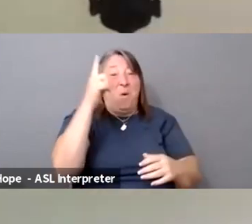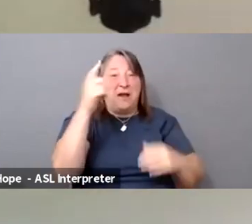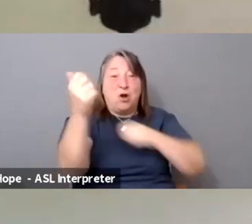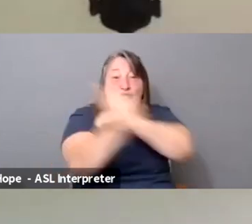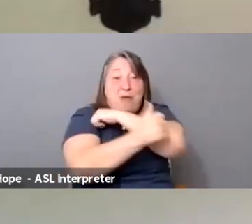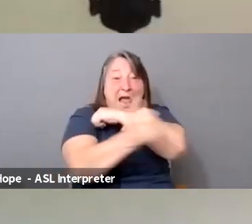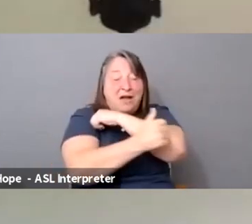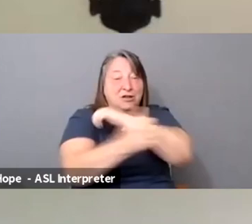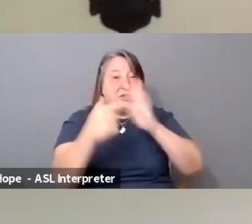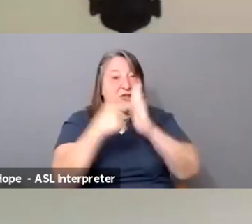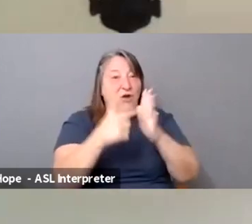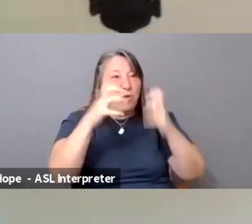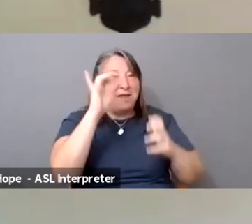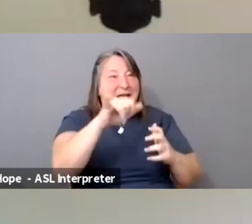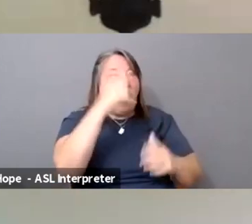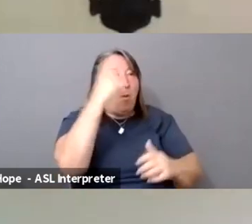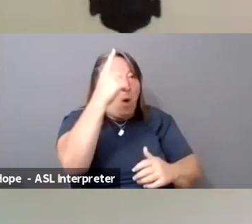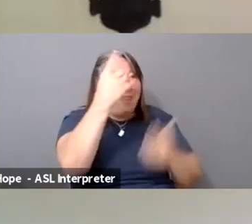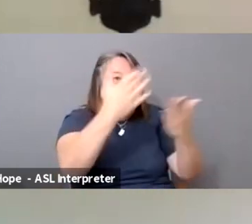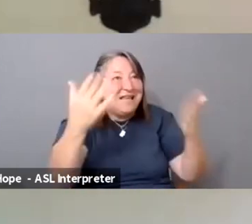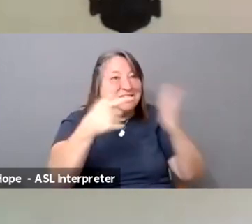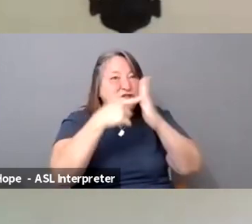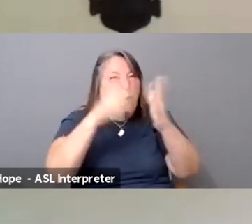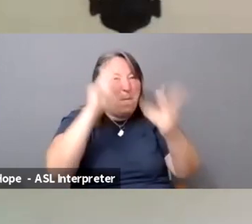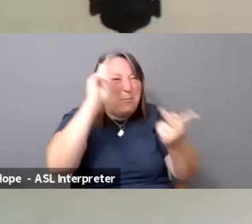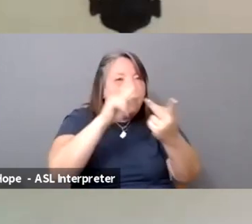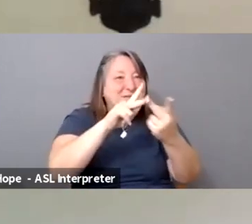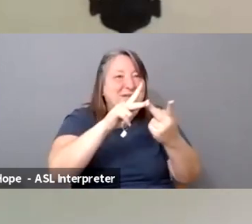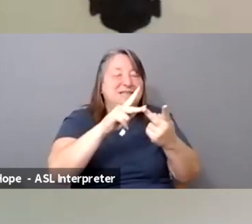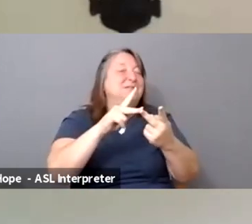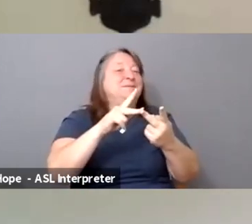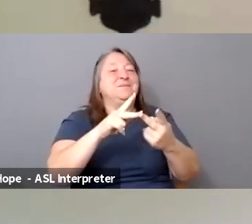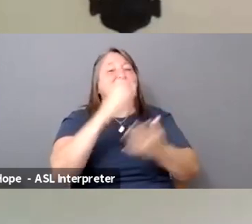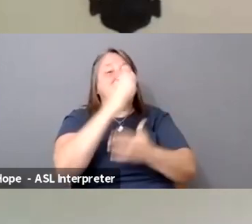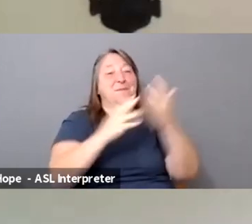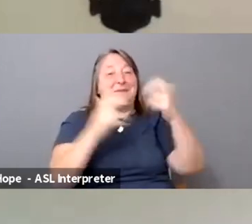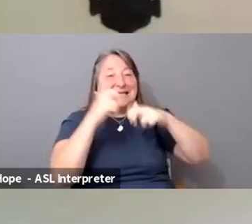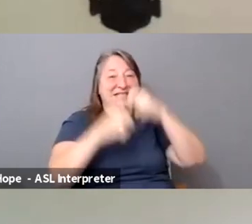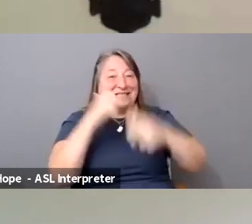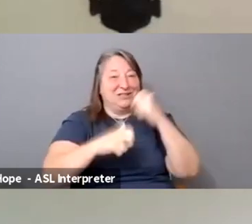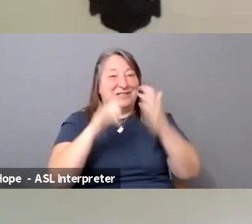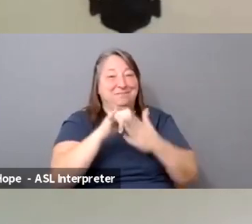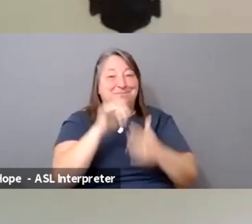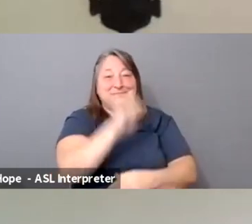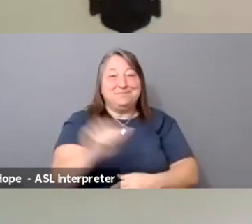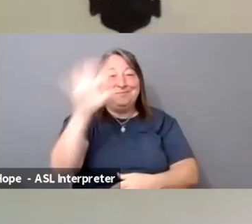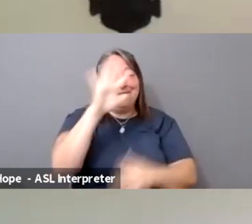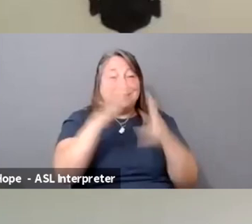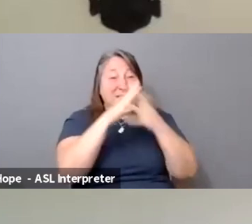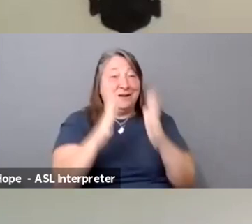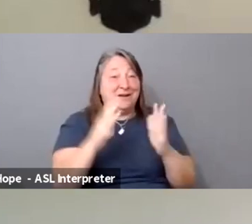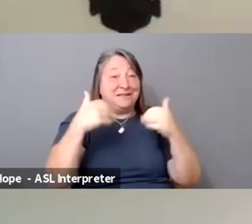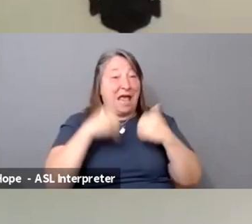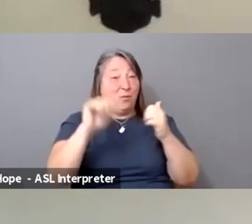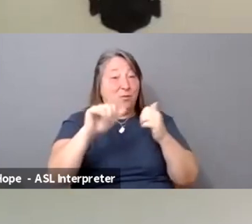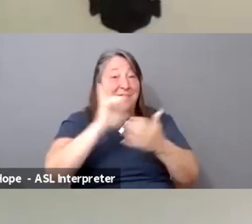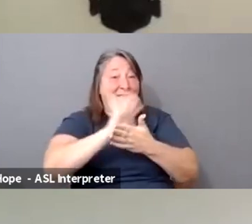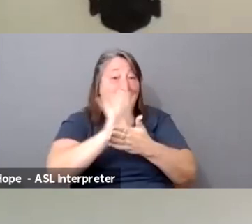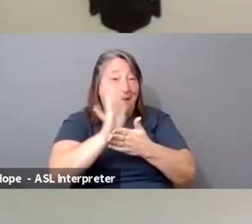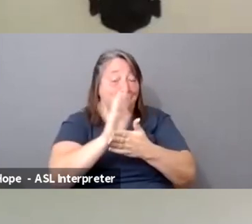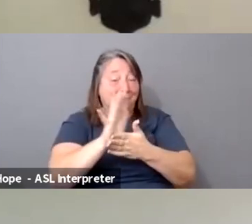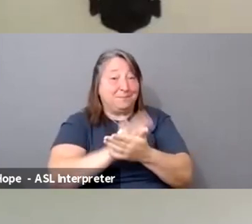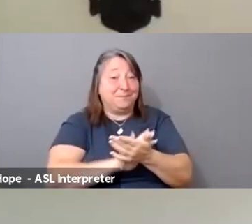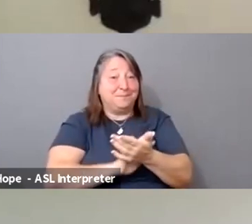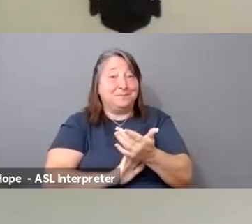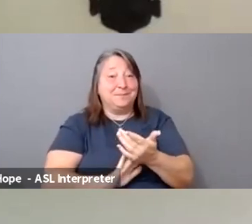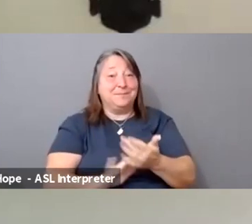and delicious. And so there were issues that Asian Americans had with it. And we didn't have